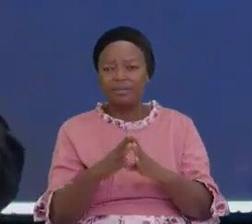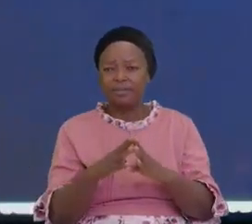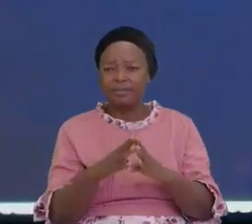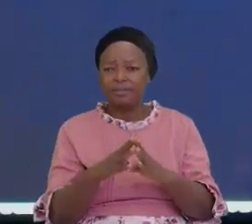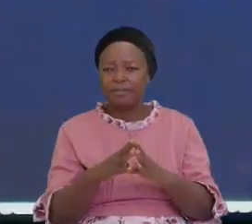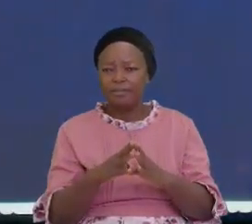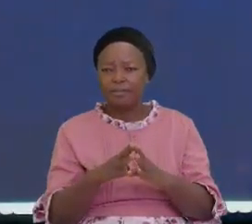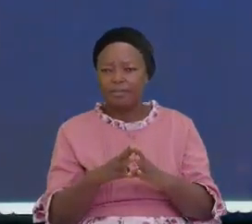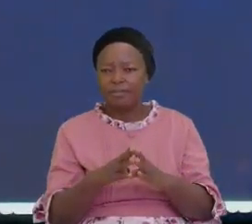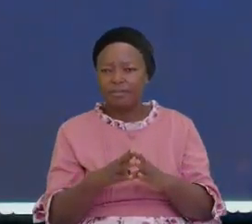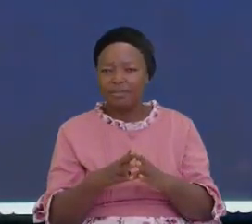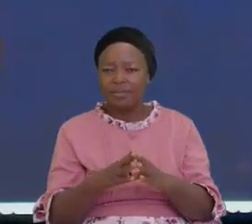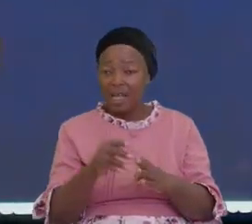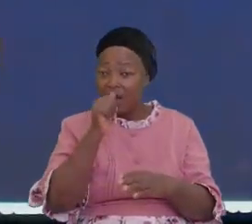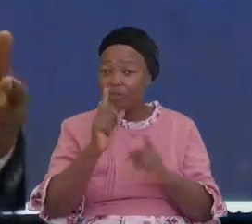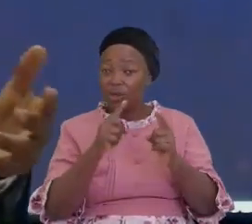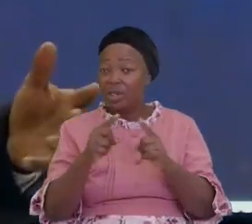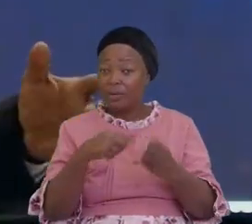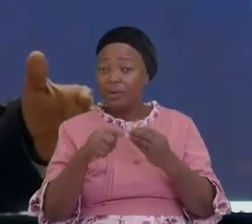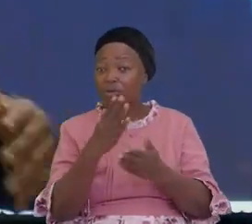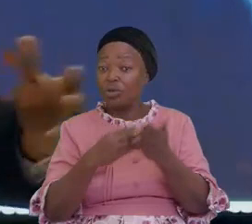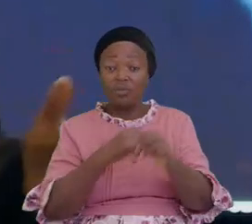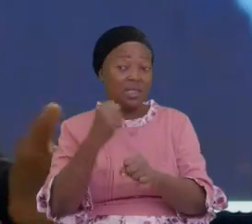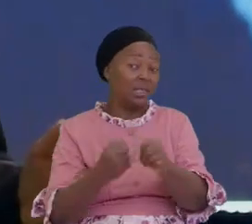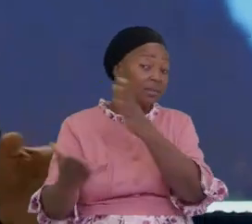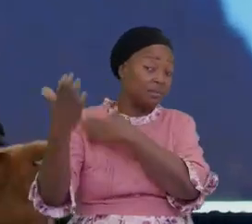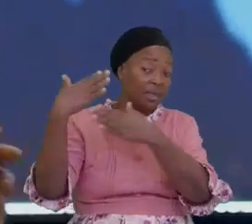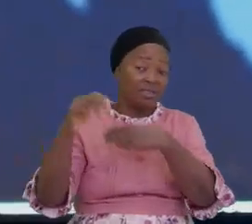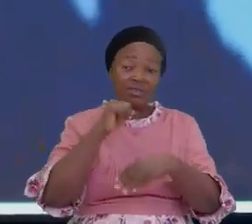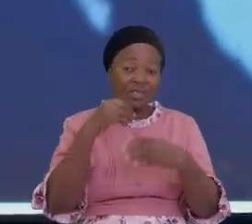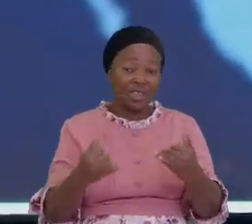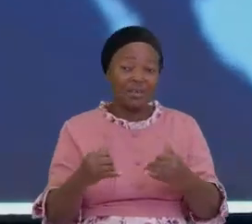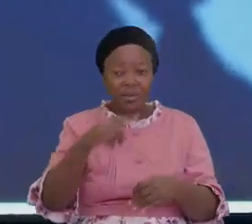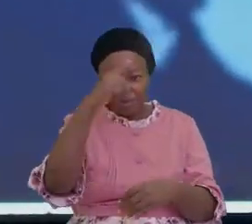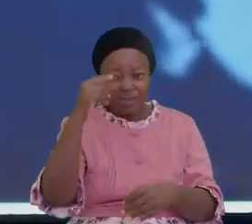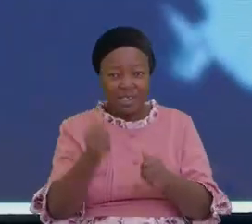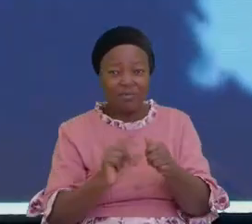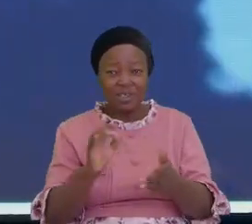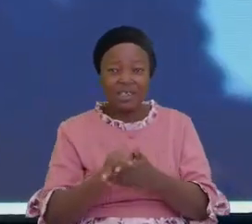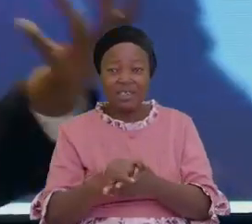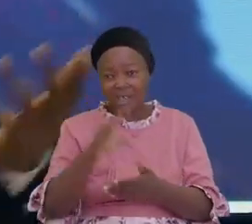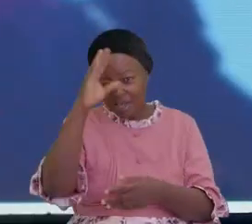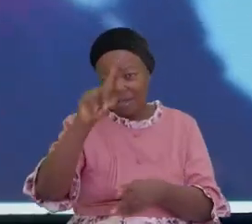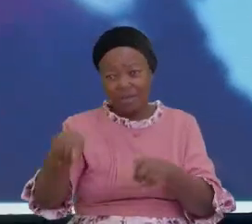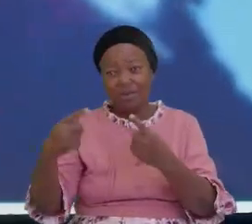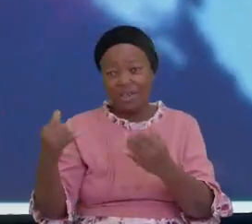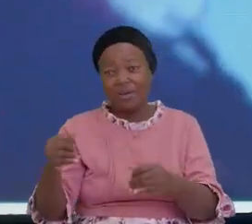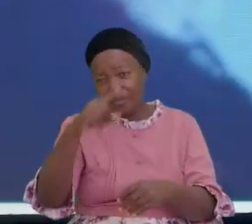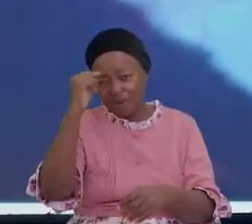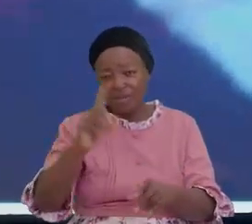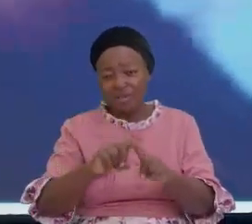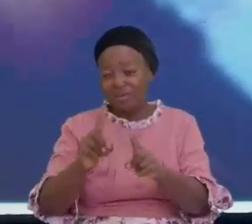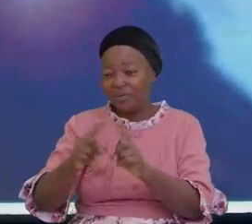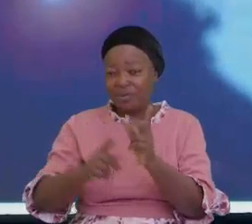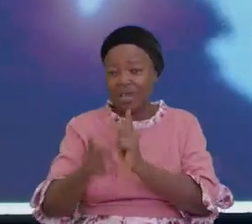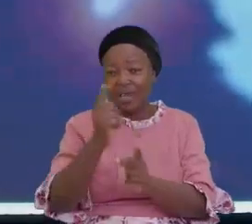I'm talking about some years ago, not now, when, you know, everywhere I go now, because of, you know, different kinds of people that might